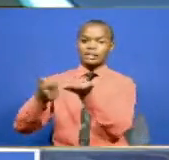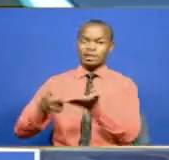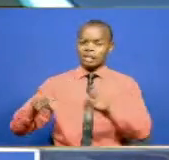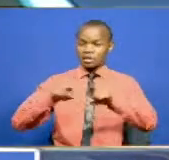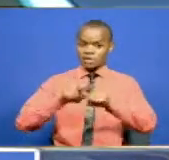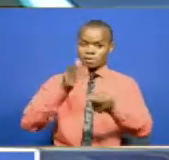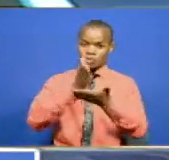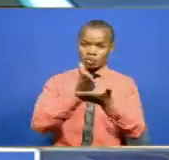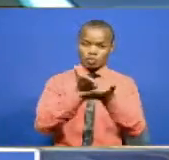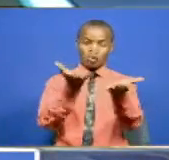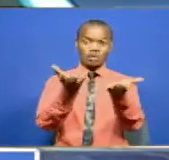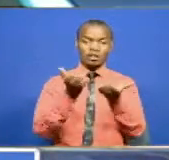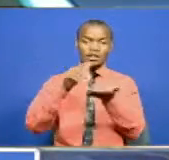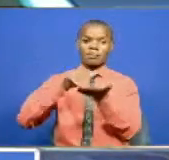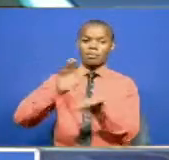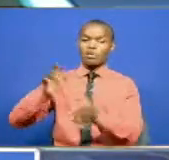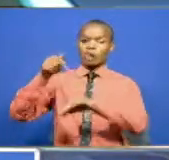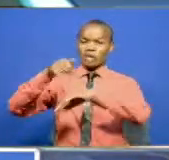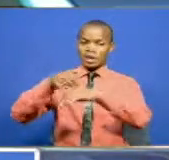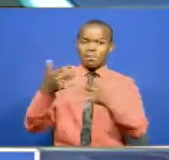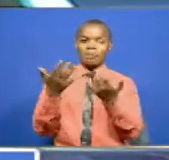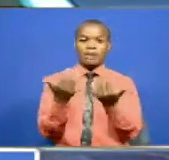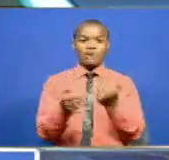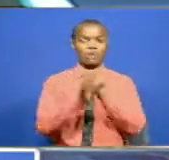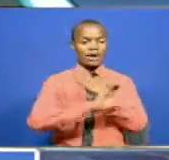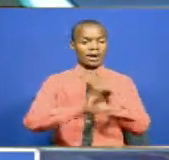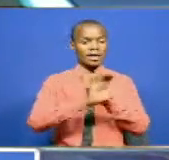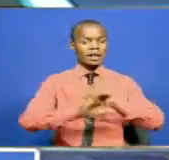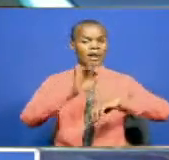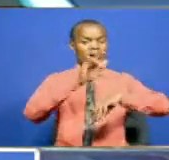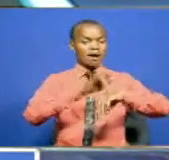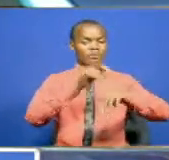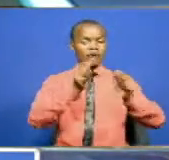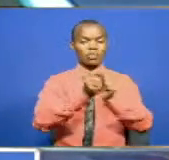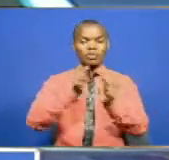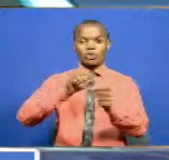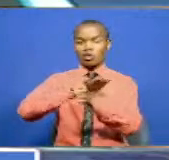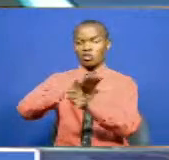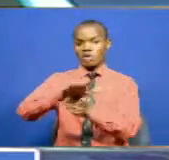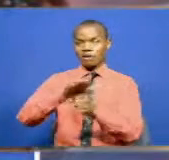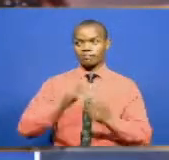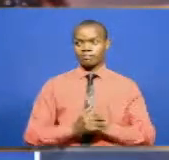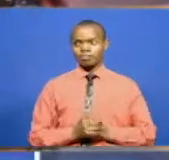needed the most at the time the country is battling the coronavirus pandemic.